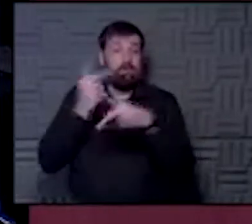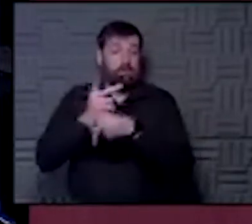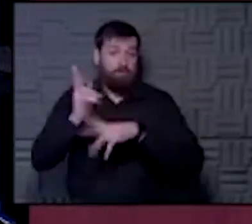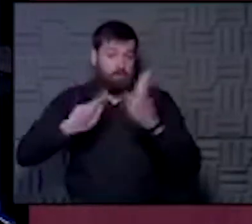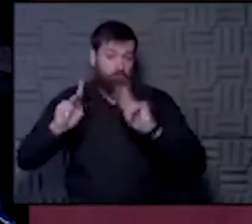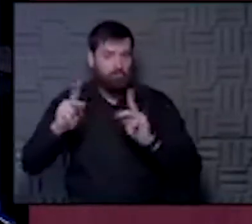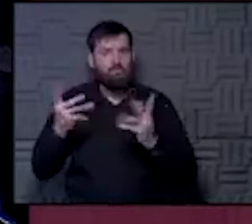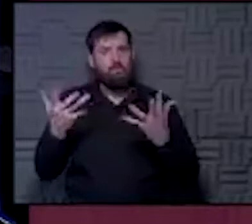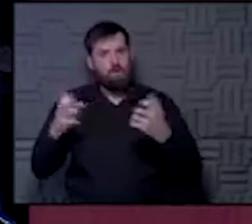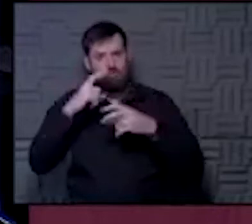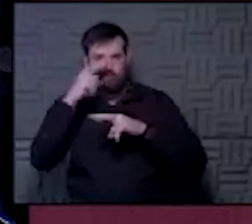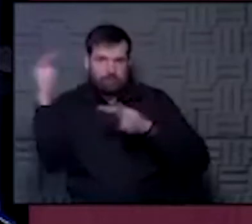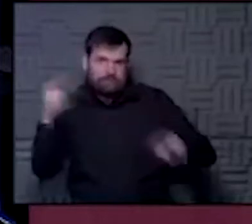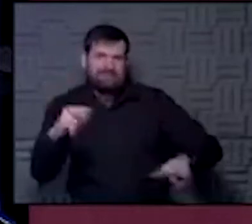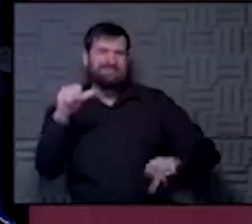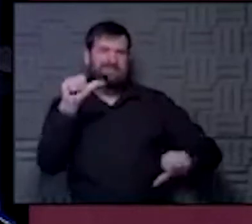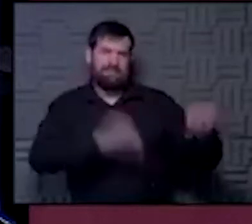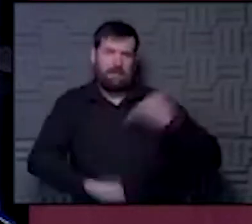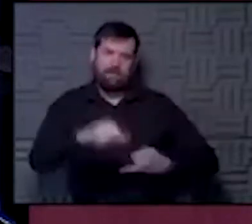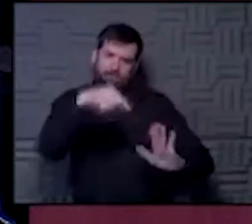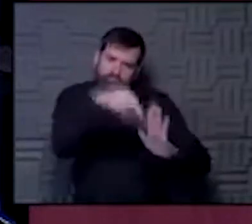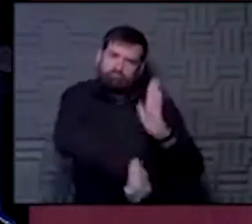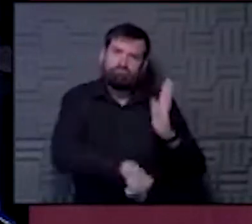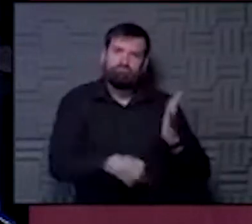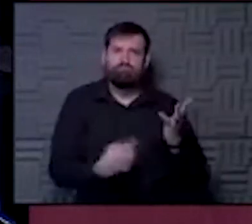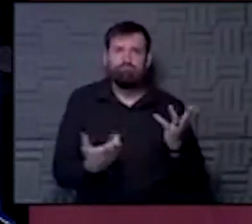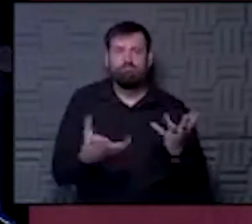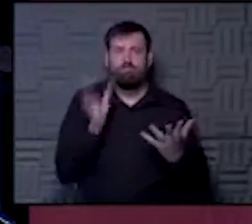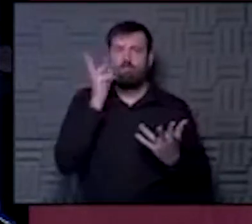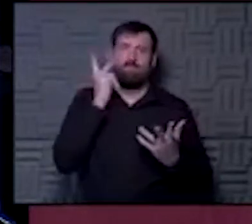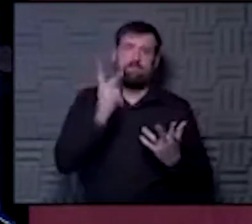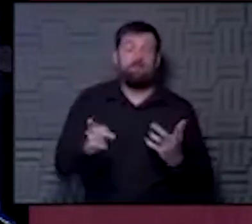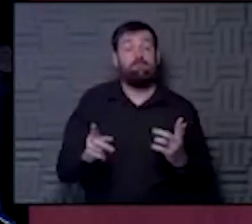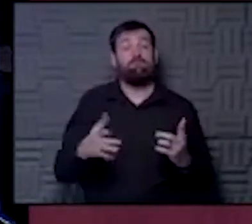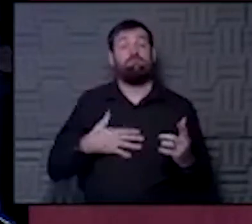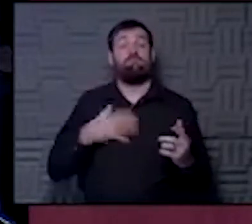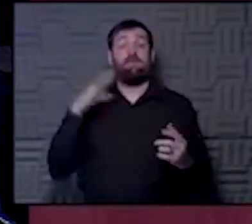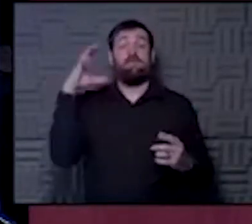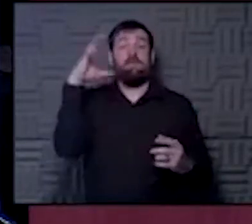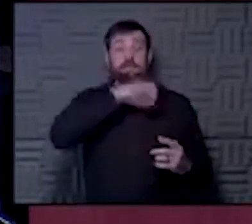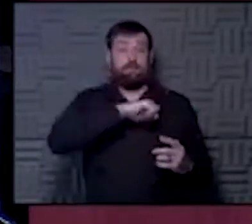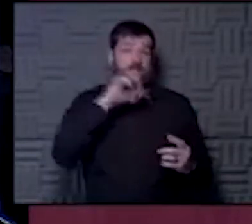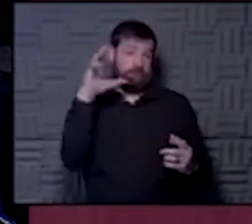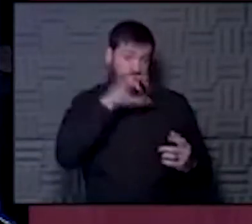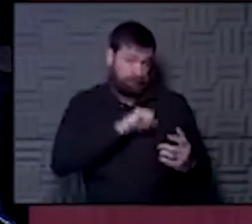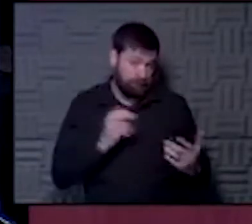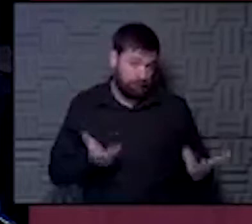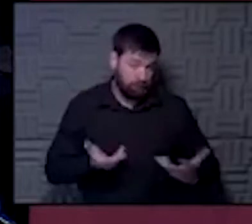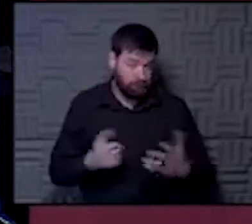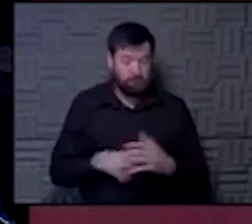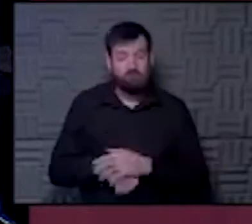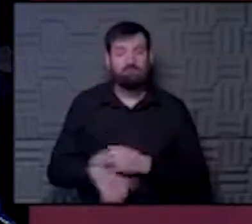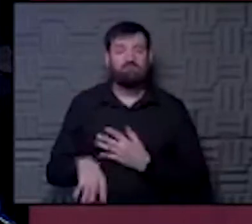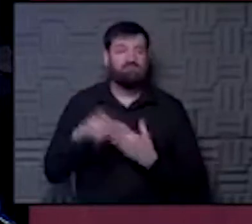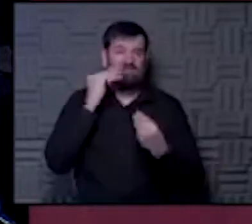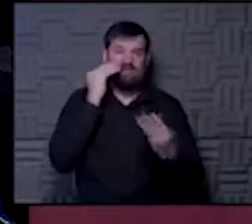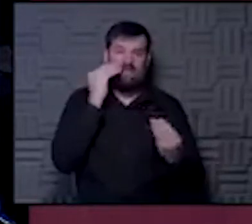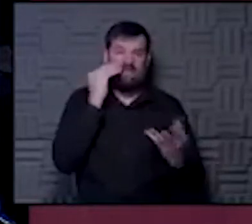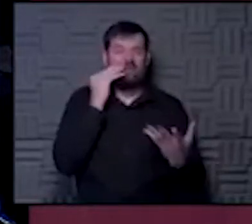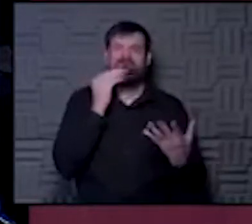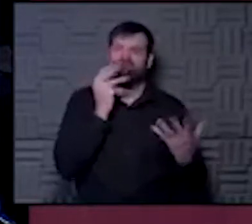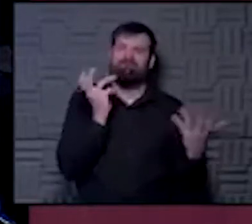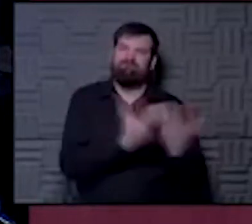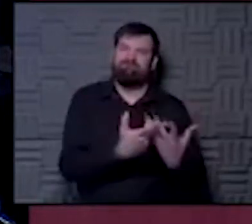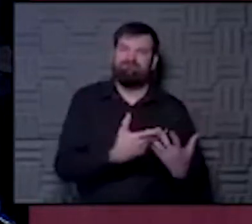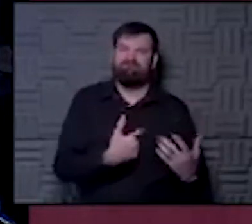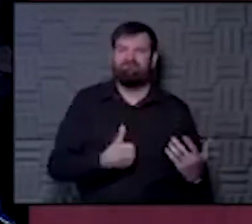who want to look at the science side of this. And I think you'll see that. But here's my guess. My guess is the data is as good as we think it is.